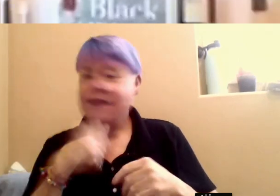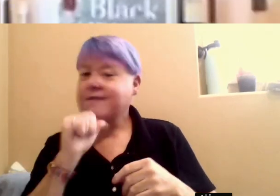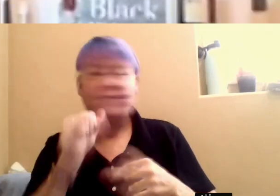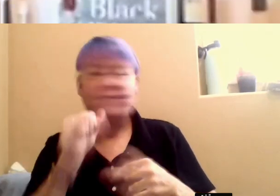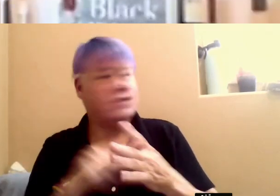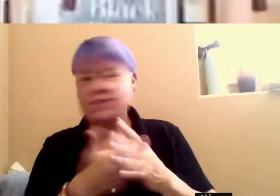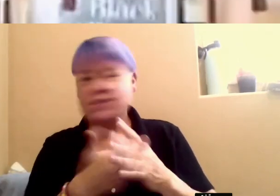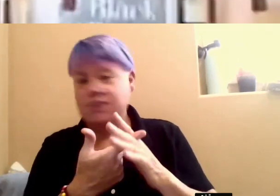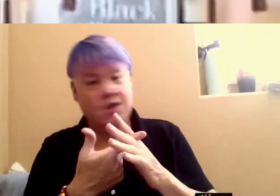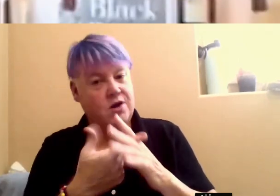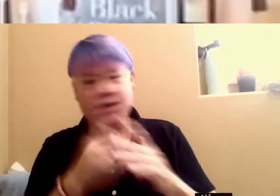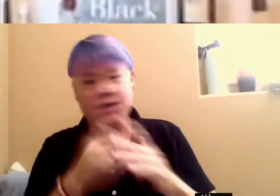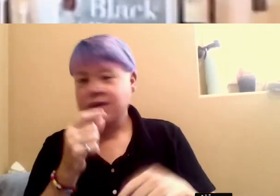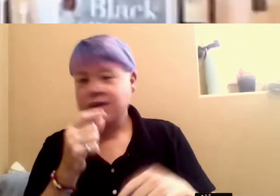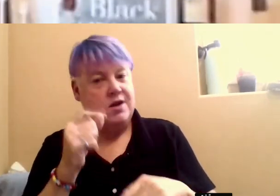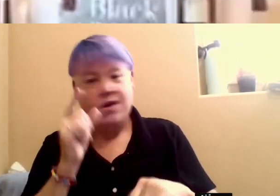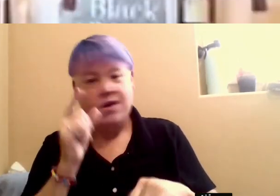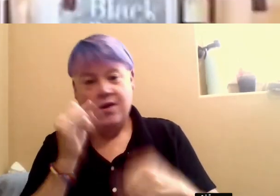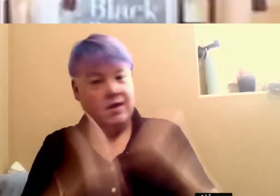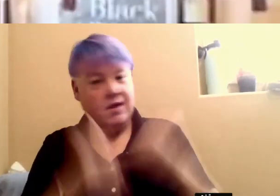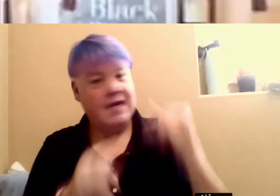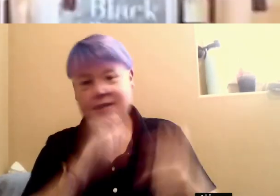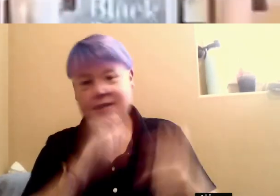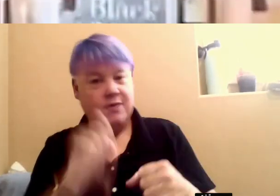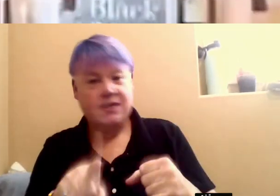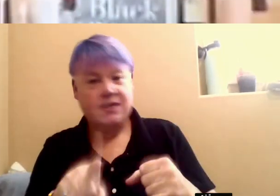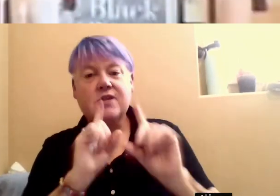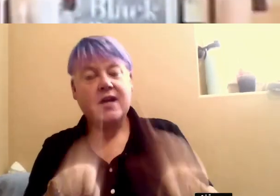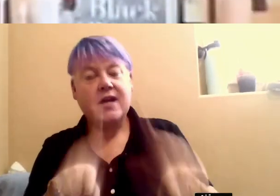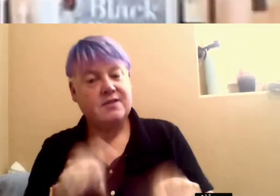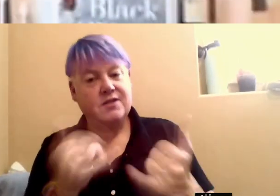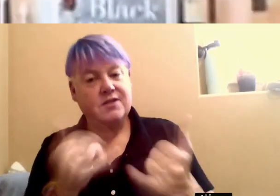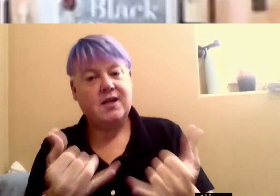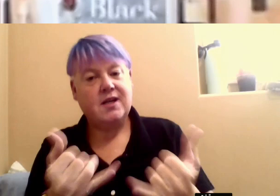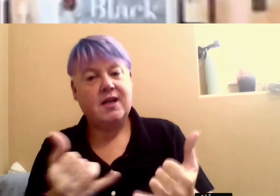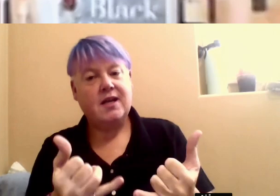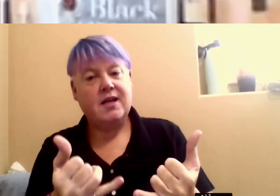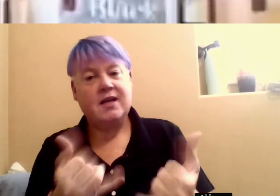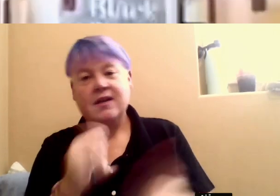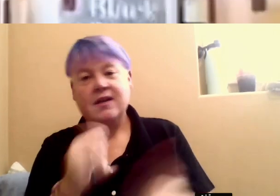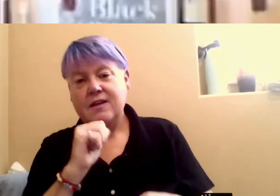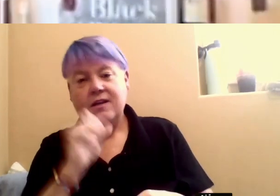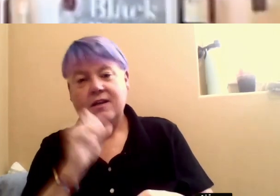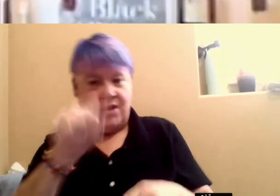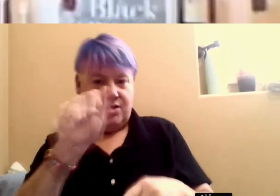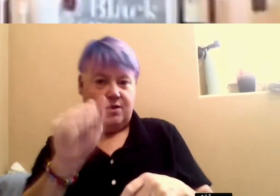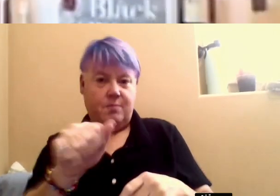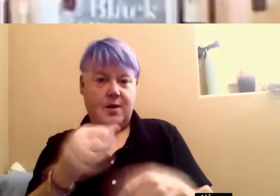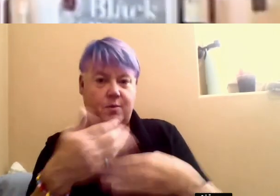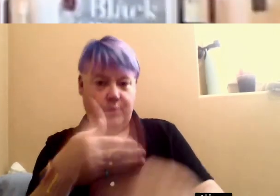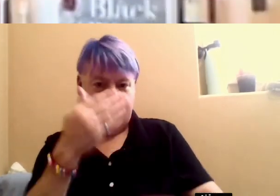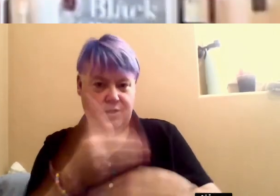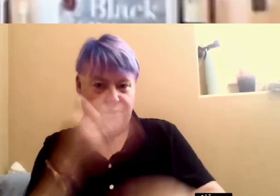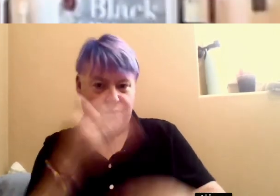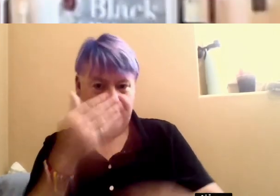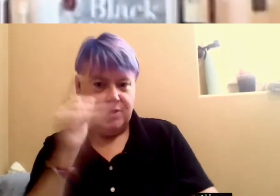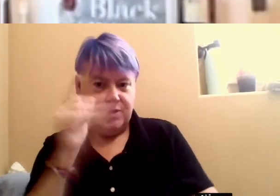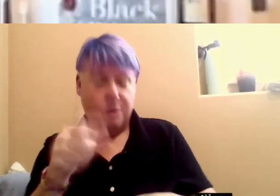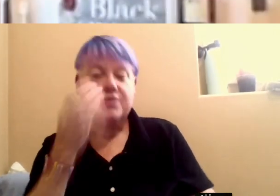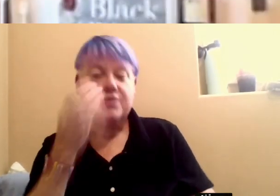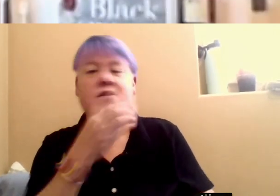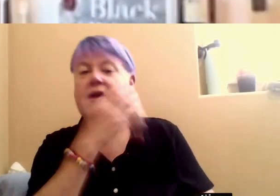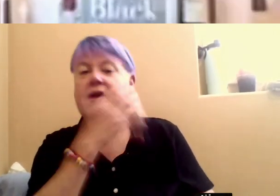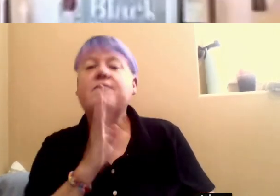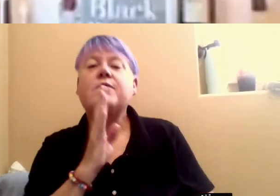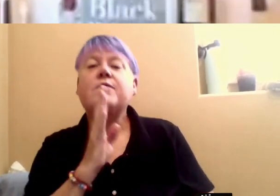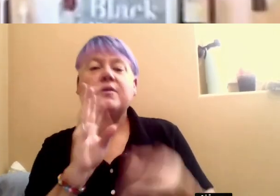of questions and answers today. Since he's knocked on my office window and we ambled over to the cafe, we've talked about the